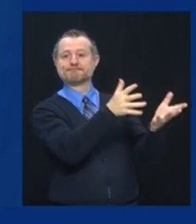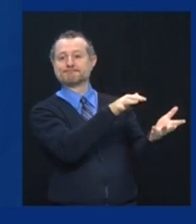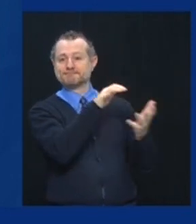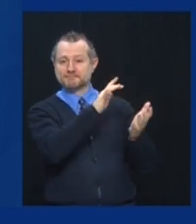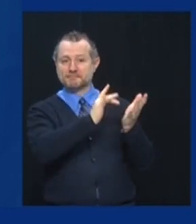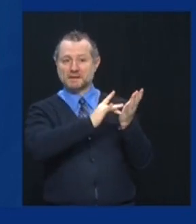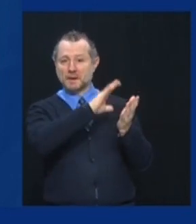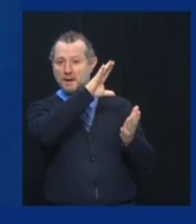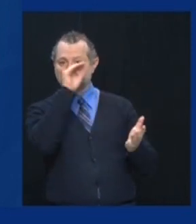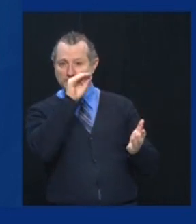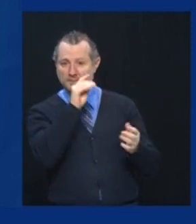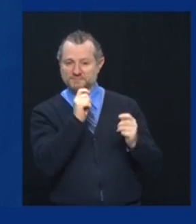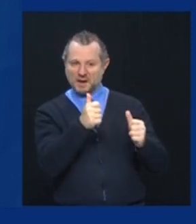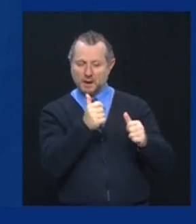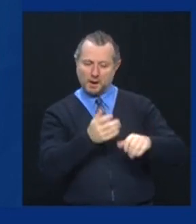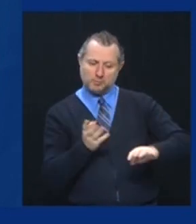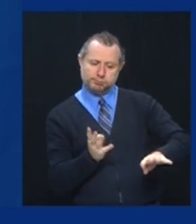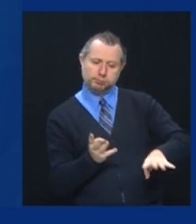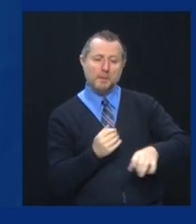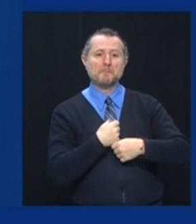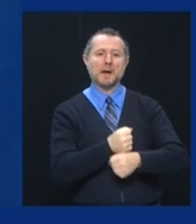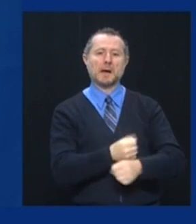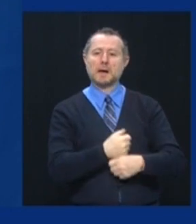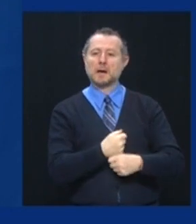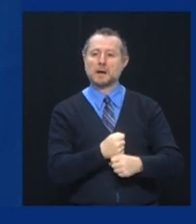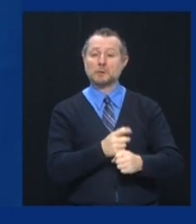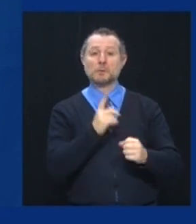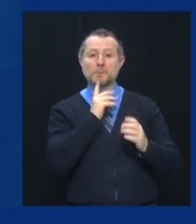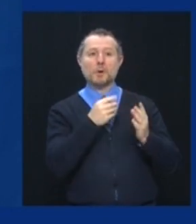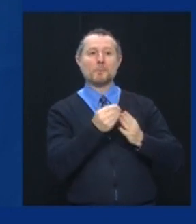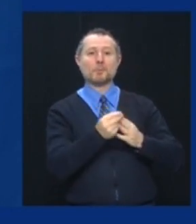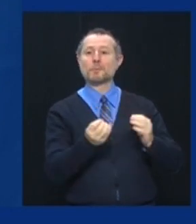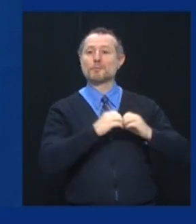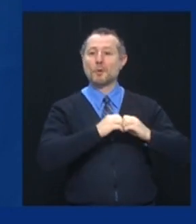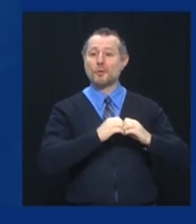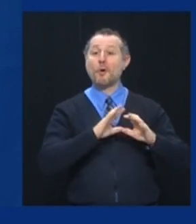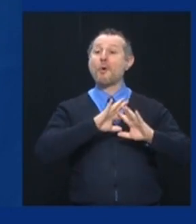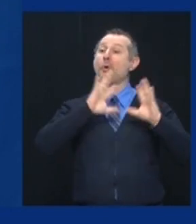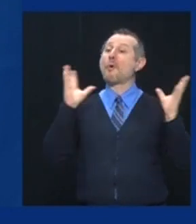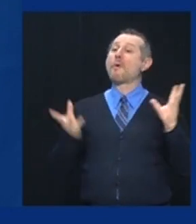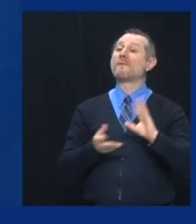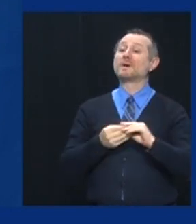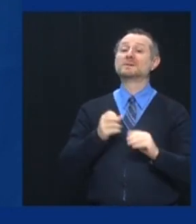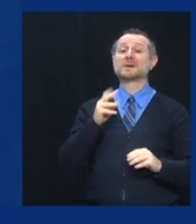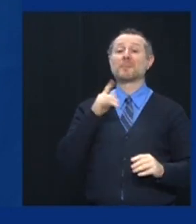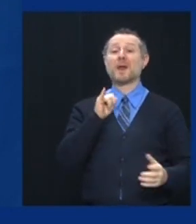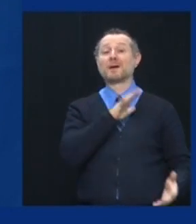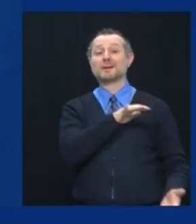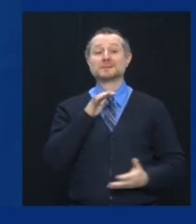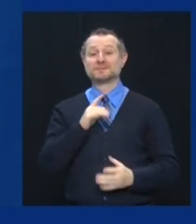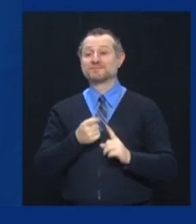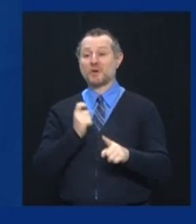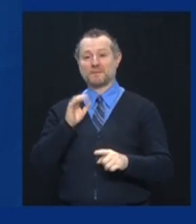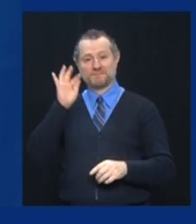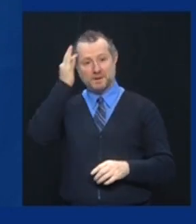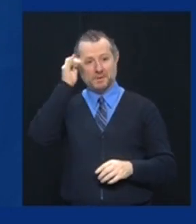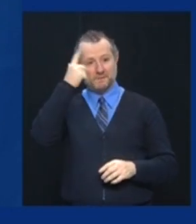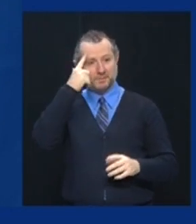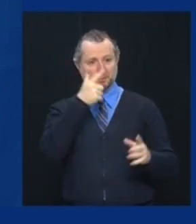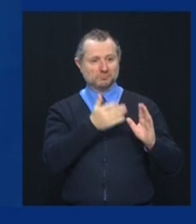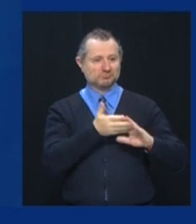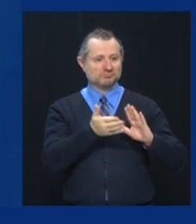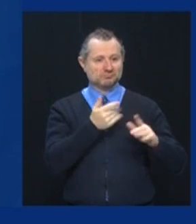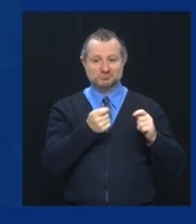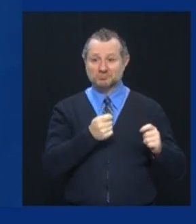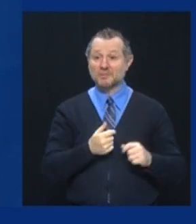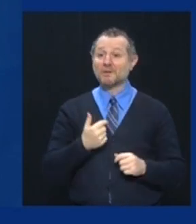companies. The entire supply is controlled by the federal government. We have been getting about